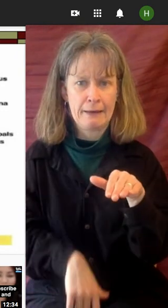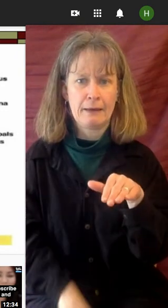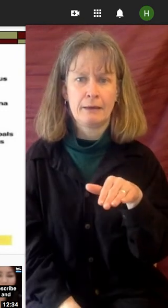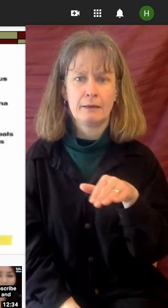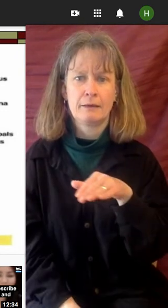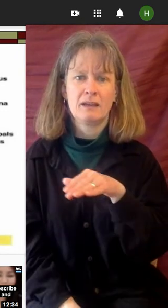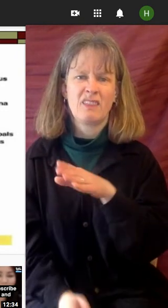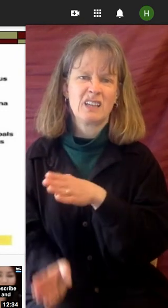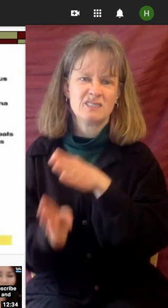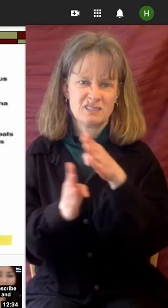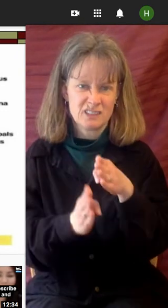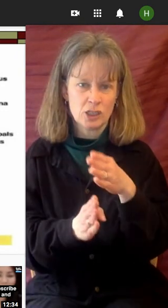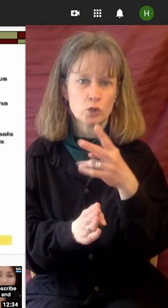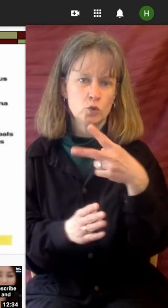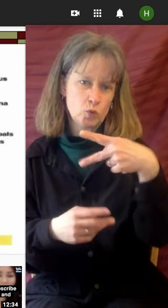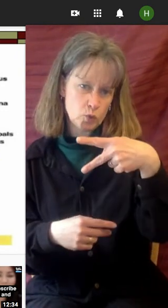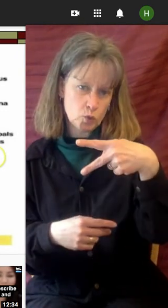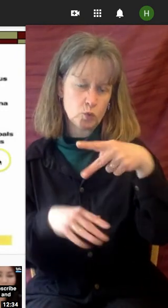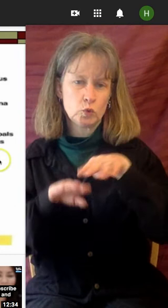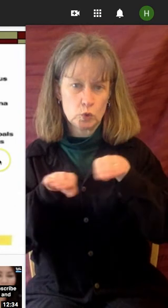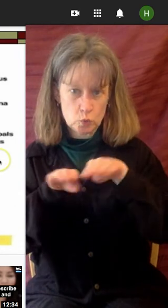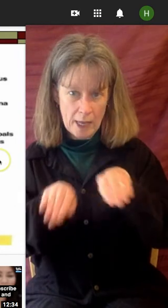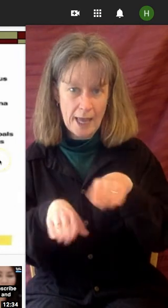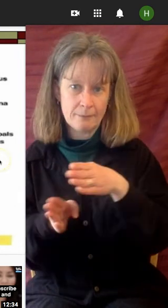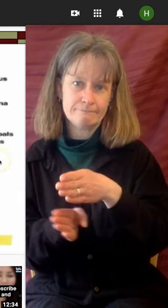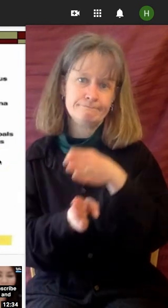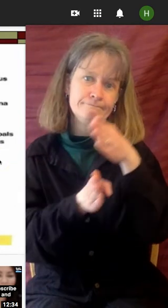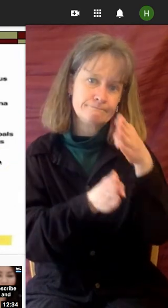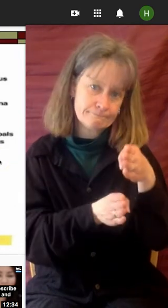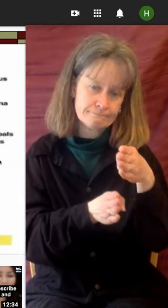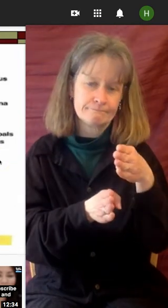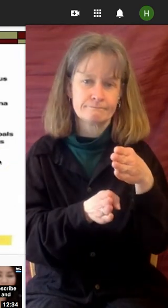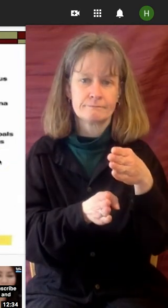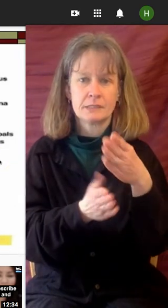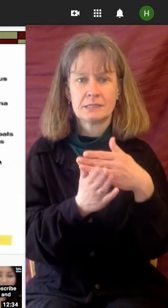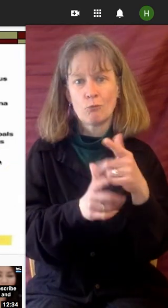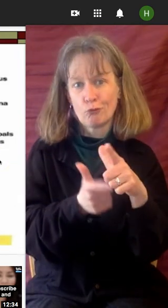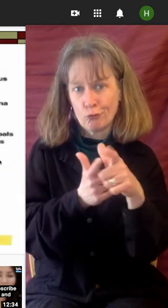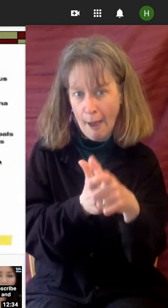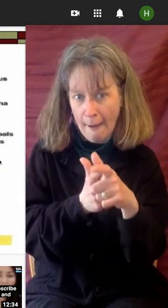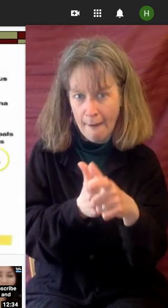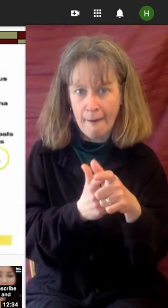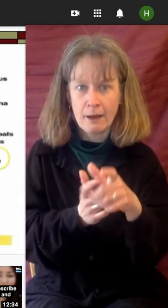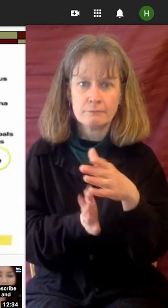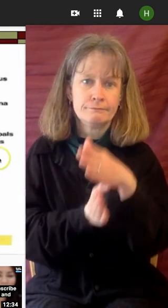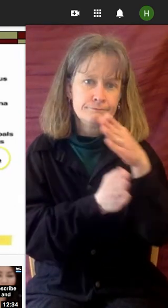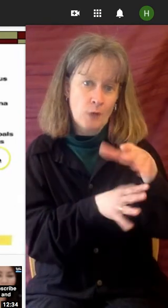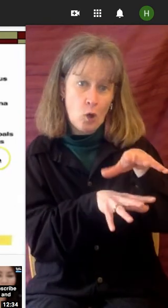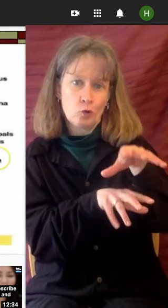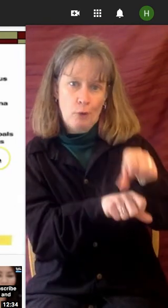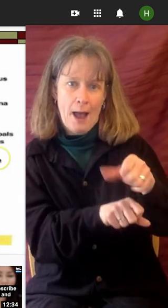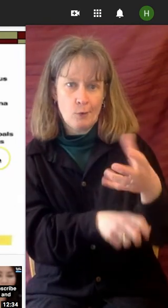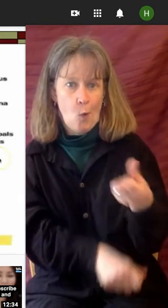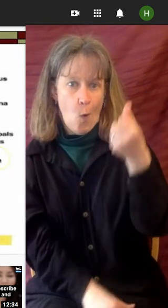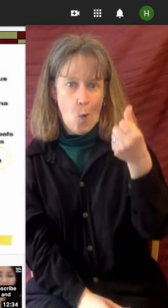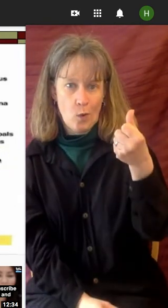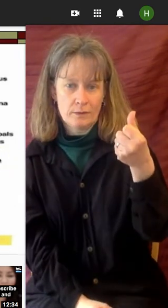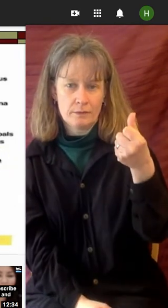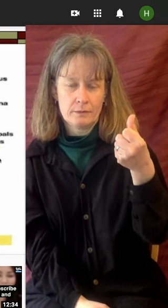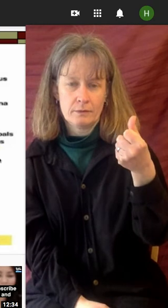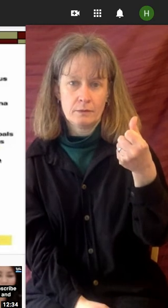swim, run, and then grasp or hold things. We have all the